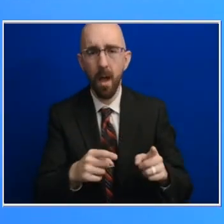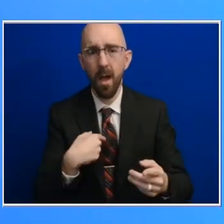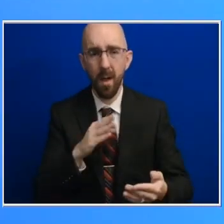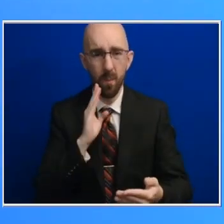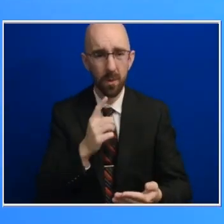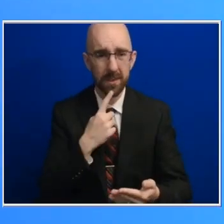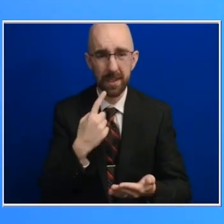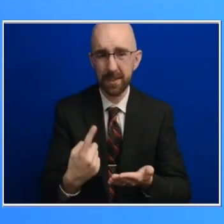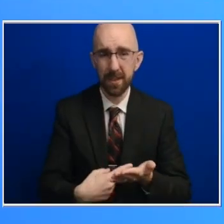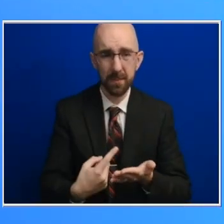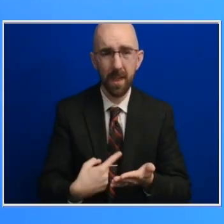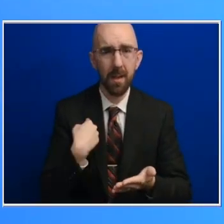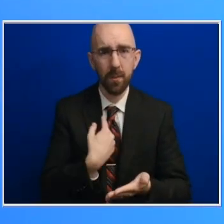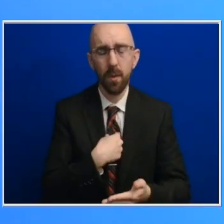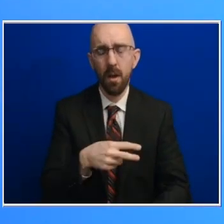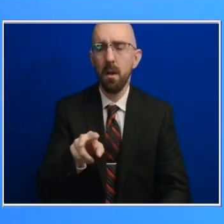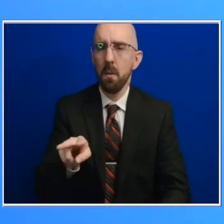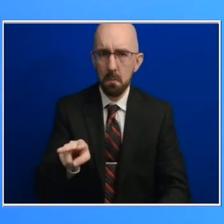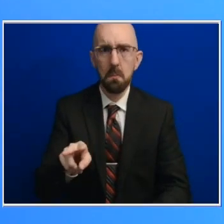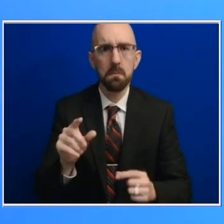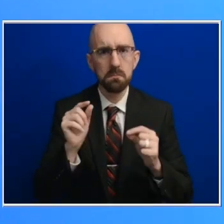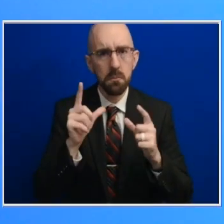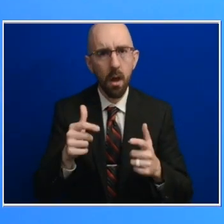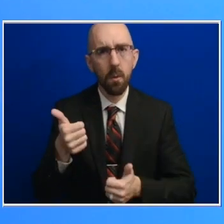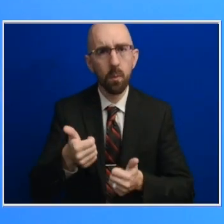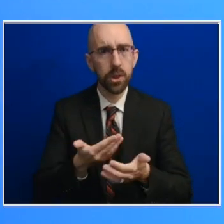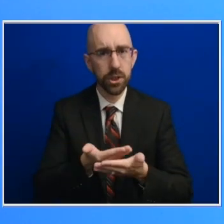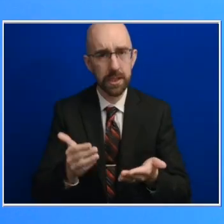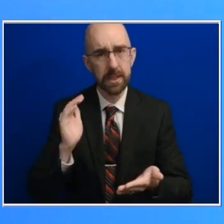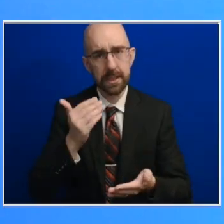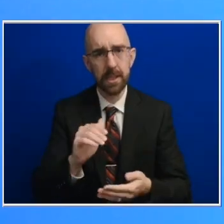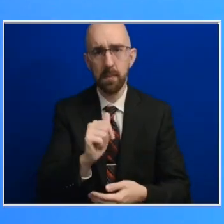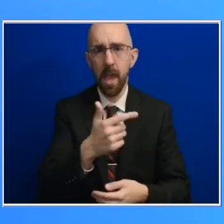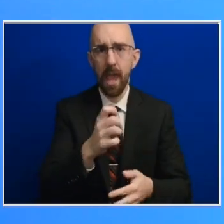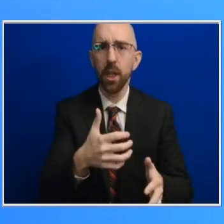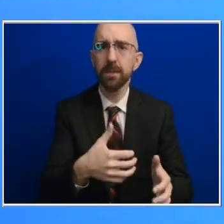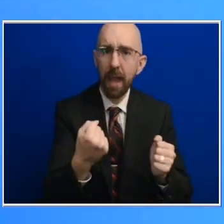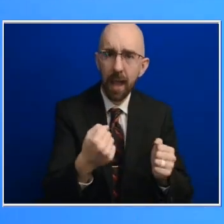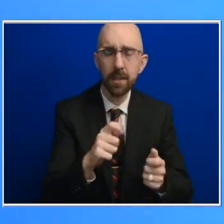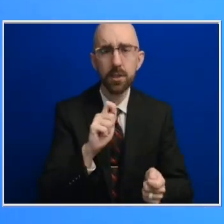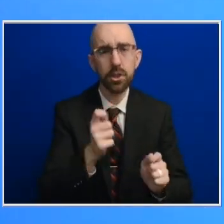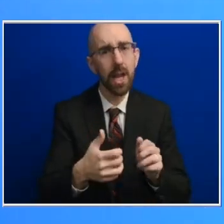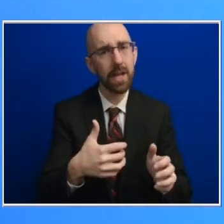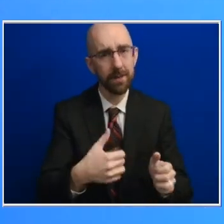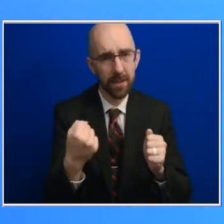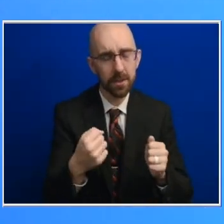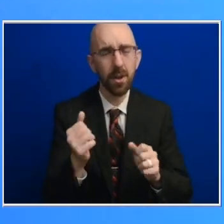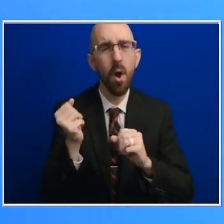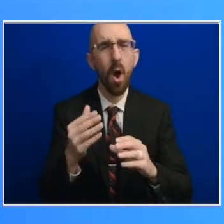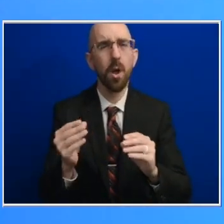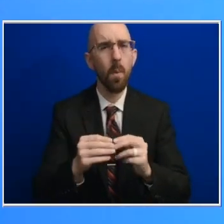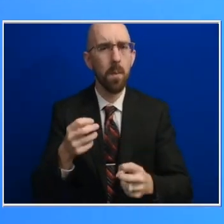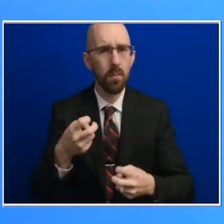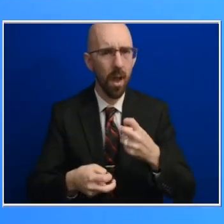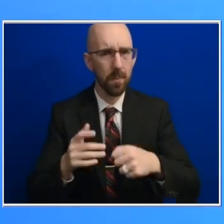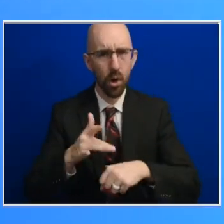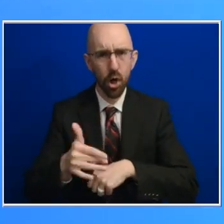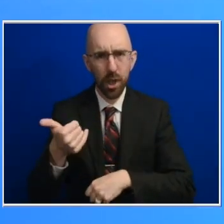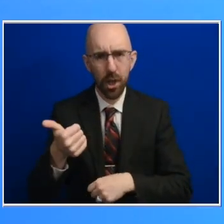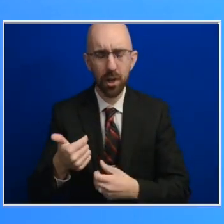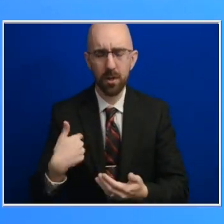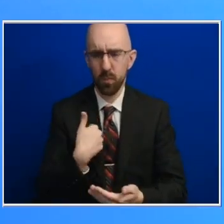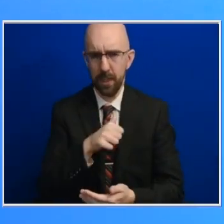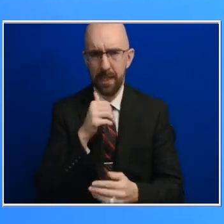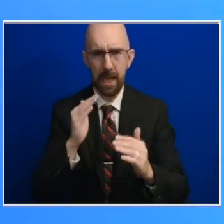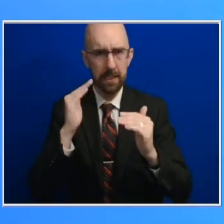really surprised at which things seem to age faster or change faster or cause problems earlier. Even things we didn't expect will